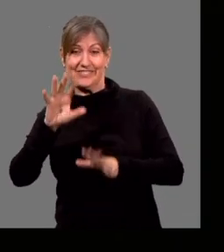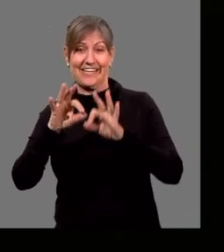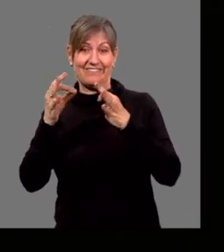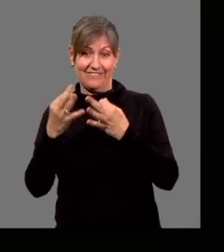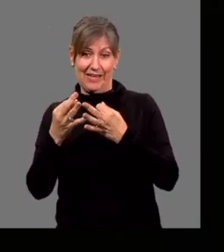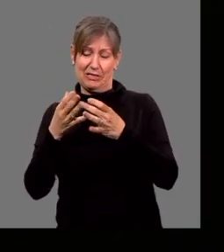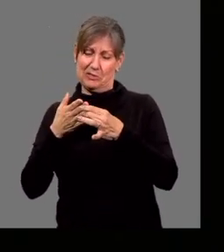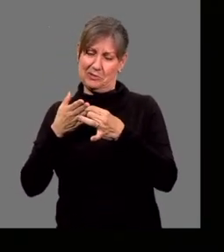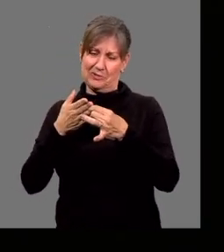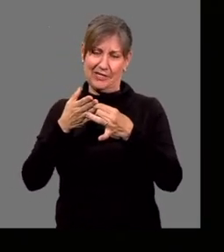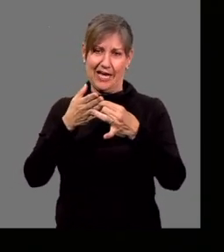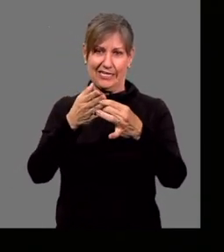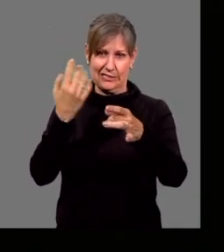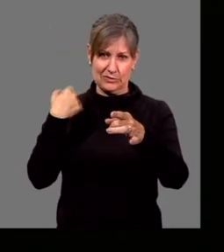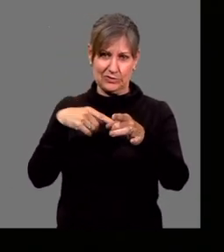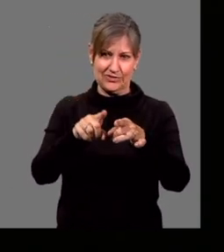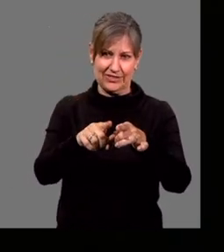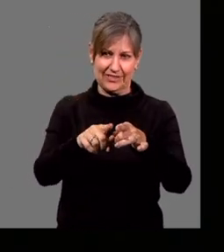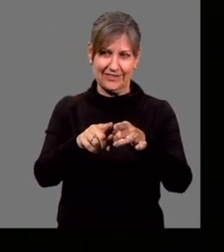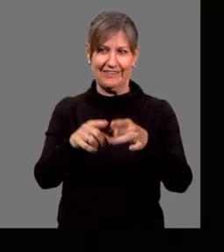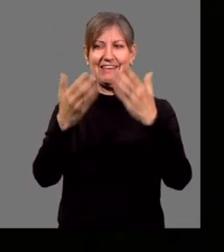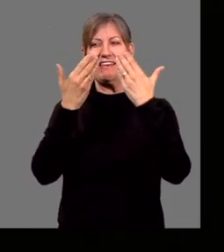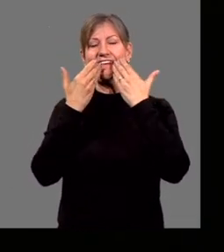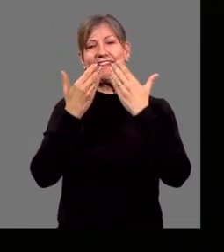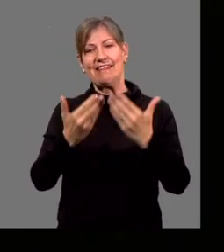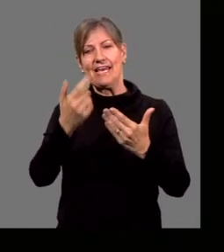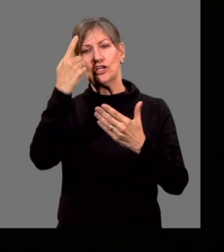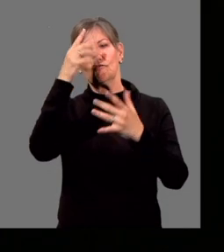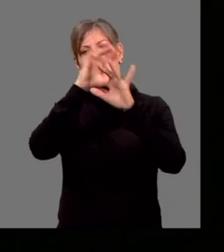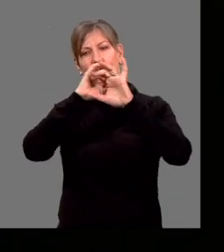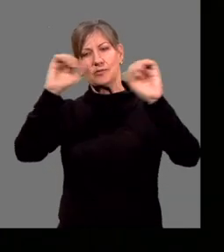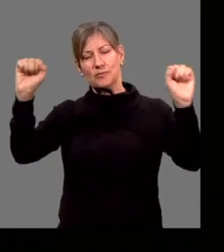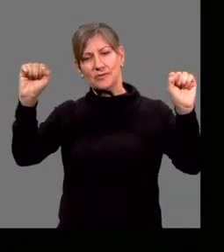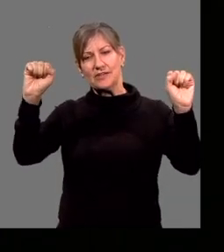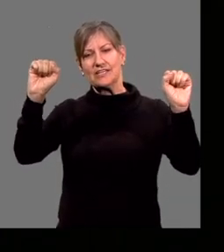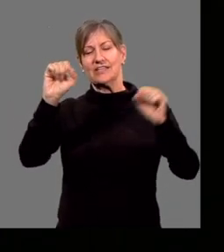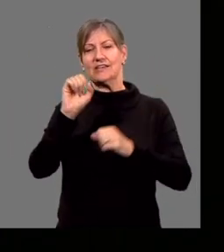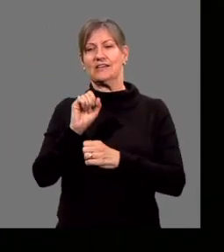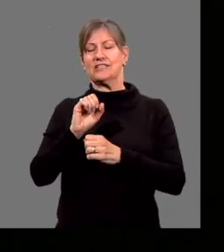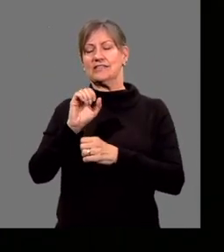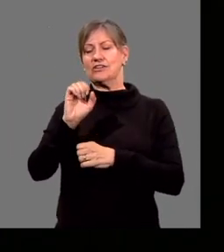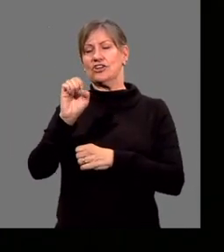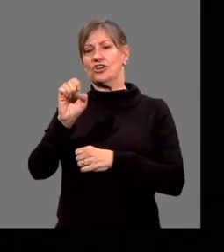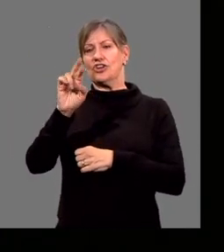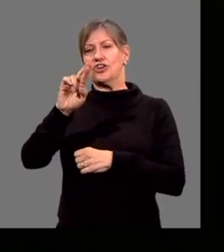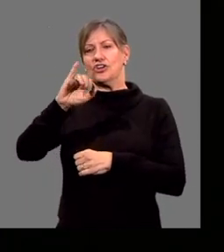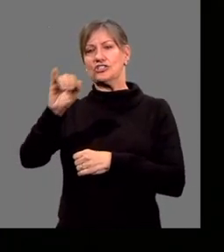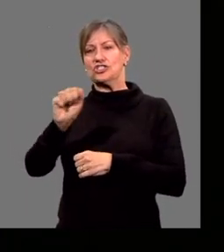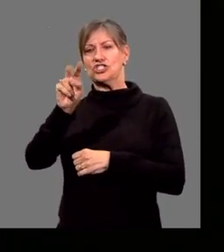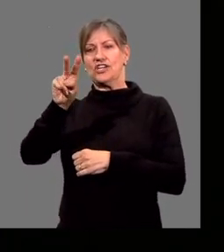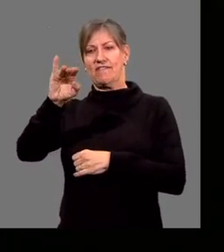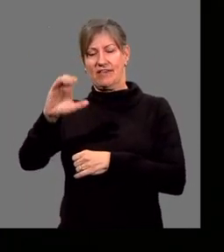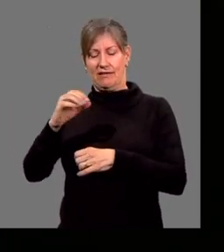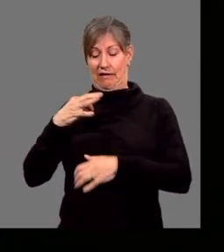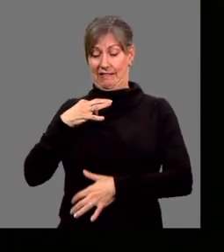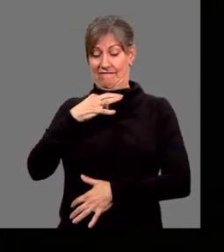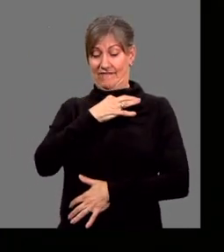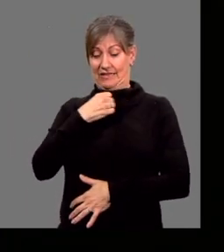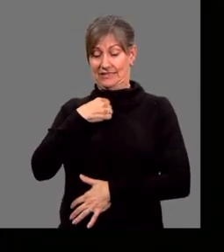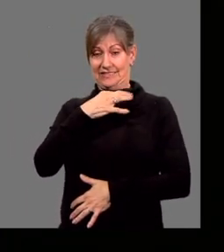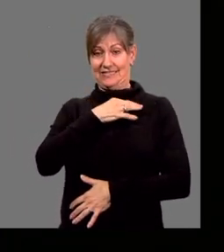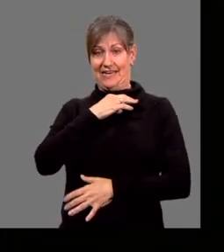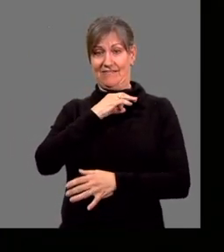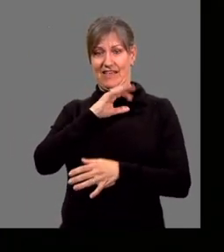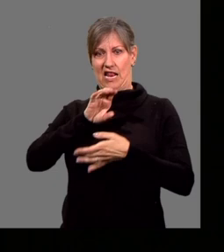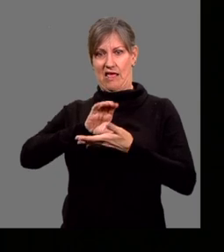and family who guided us along the way. Thank you to our president, Dr. Patty Arjavik, and all of the faculty and the staff who